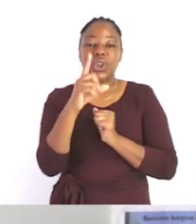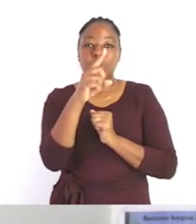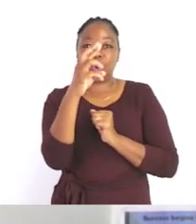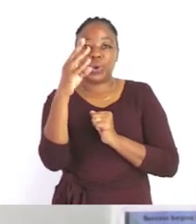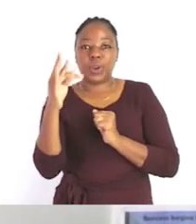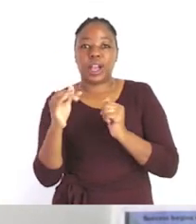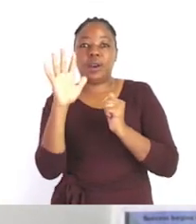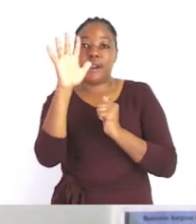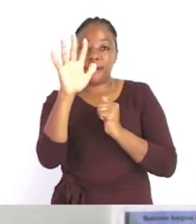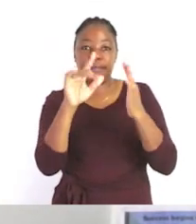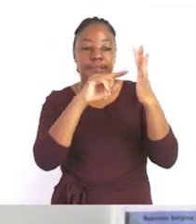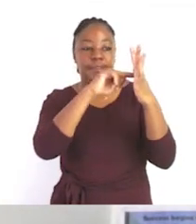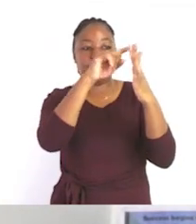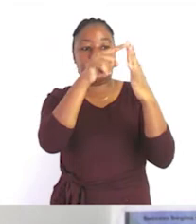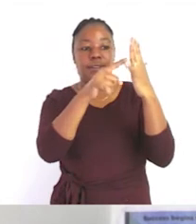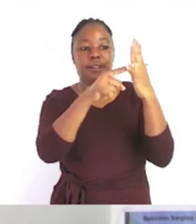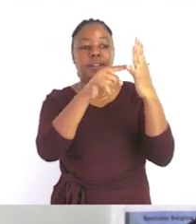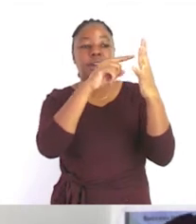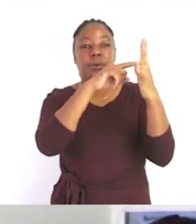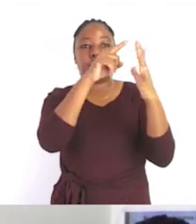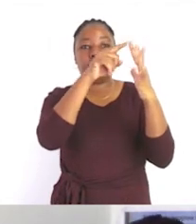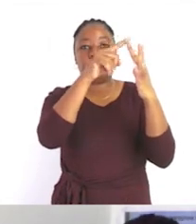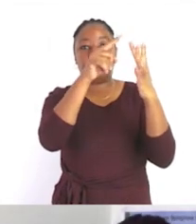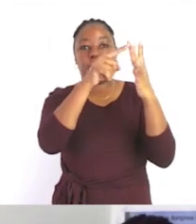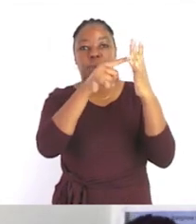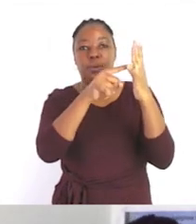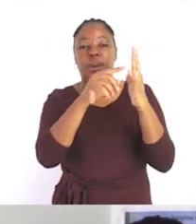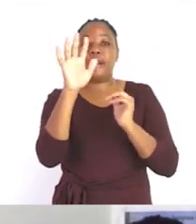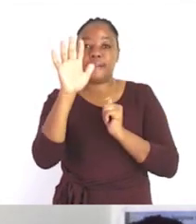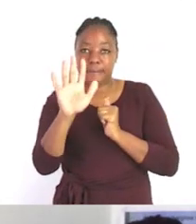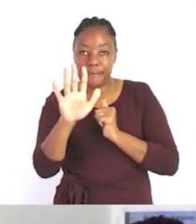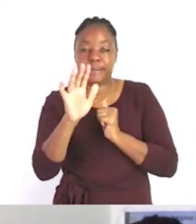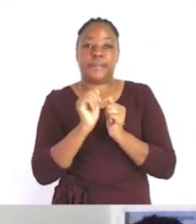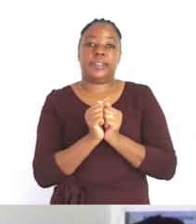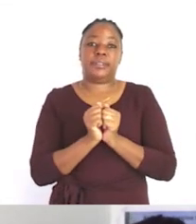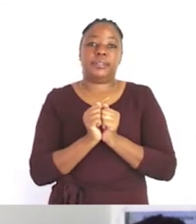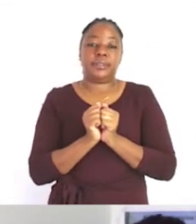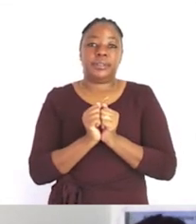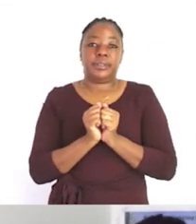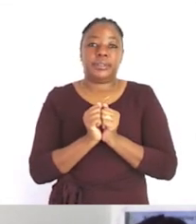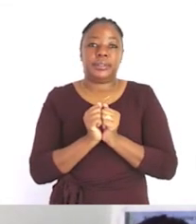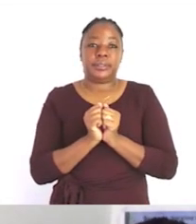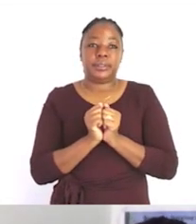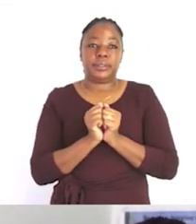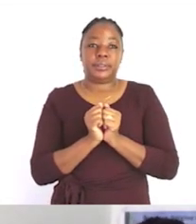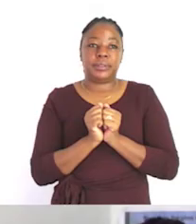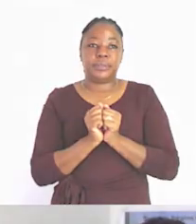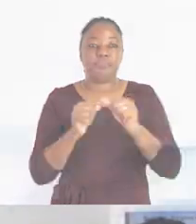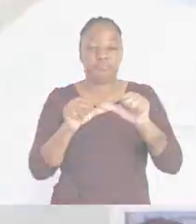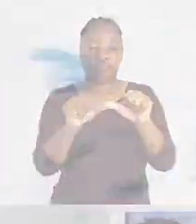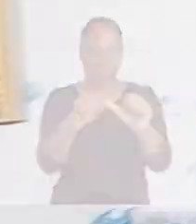Now that I've shown you all these methods, I hope you're going to be able to do your exercise by yourself. Have